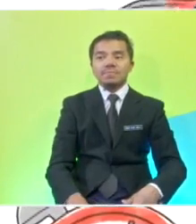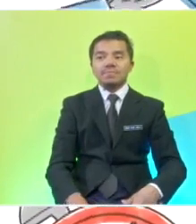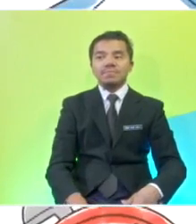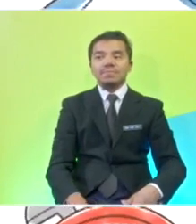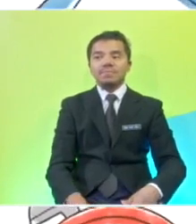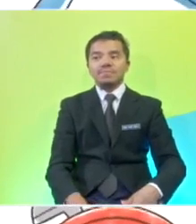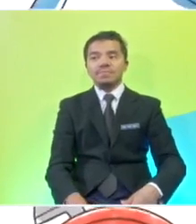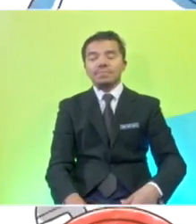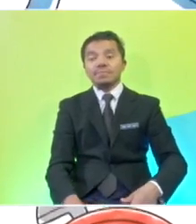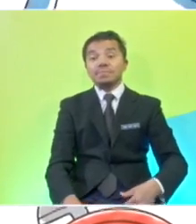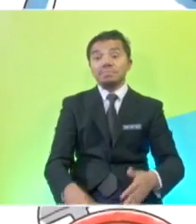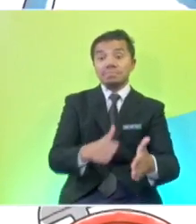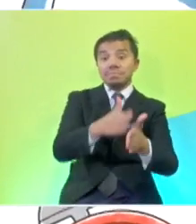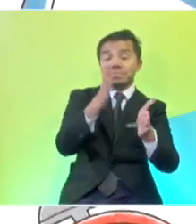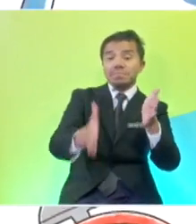brain?